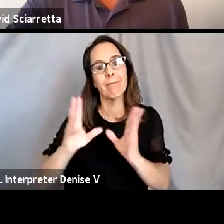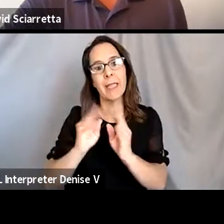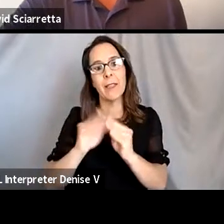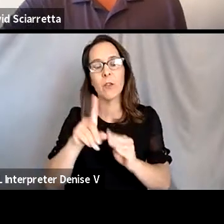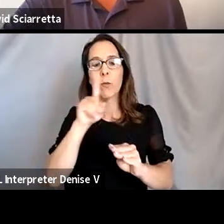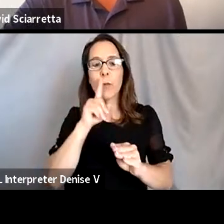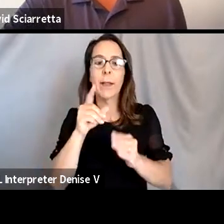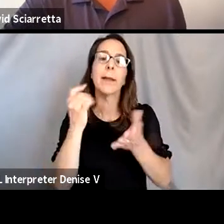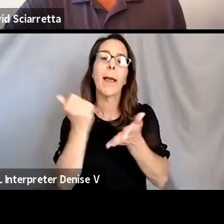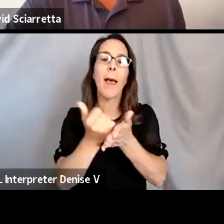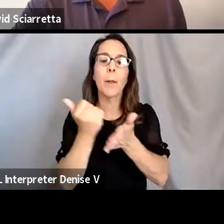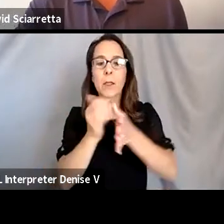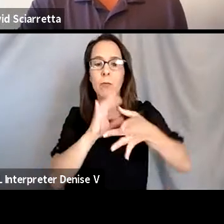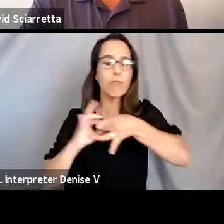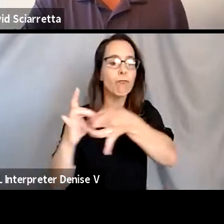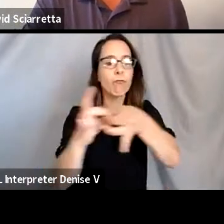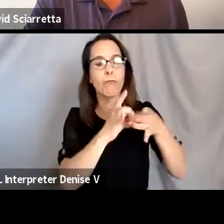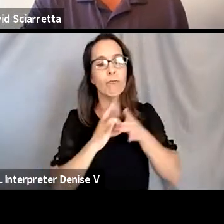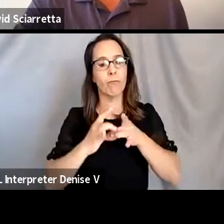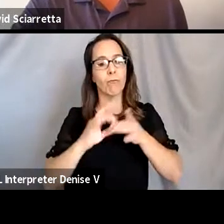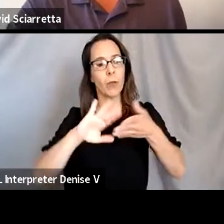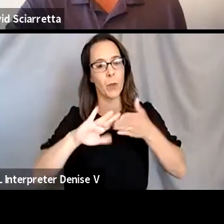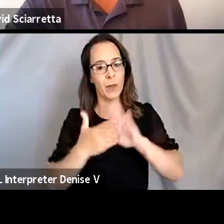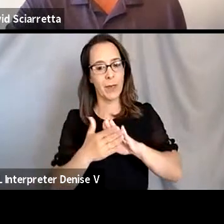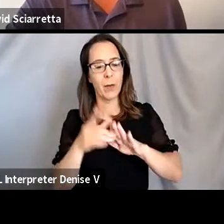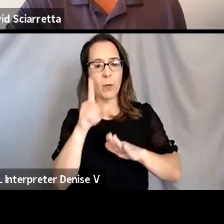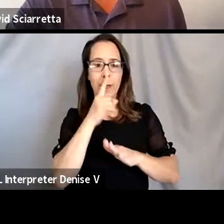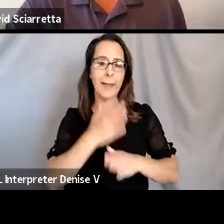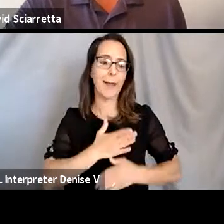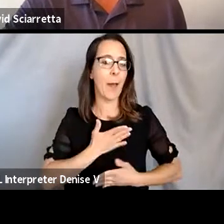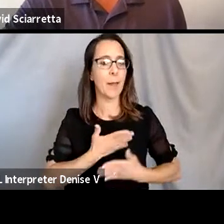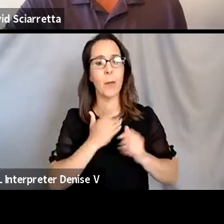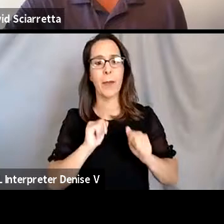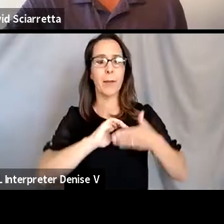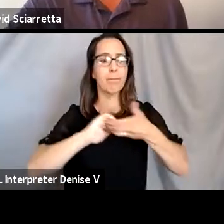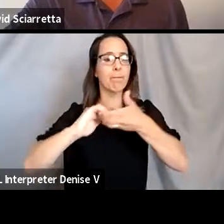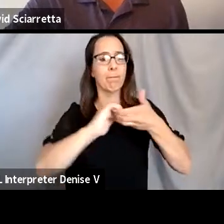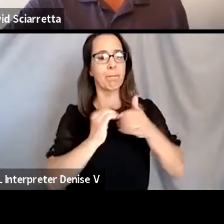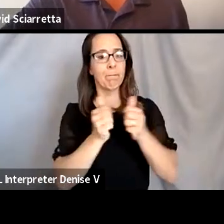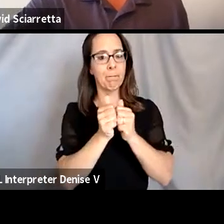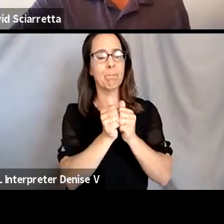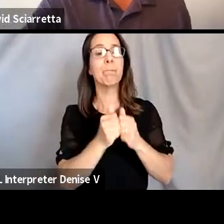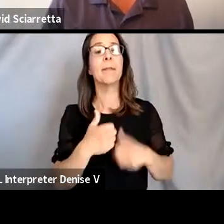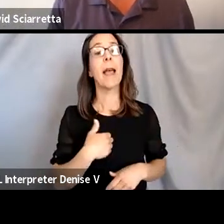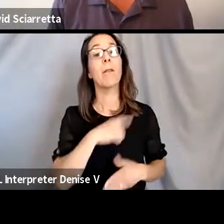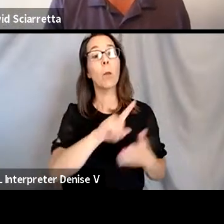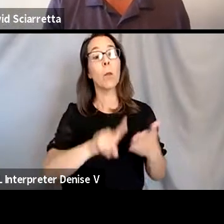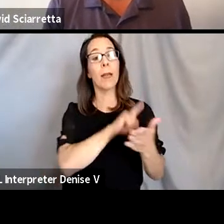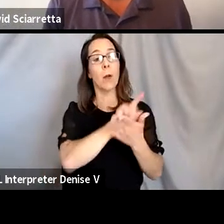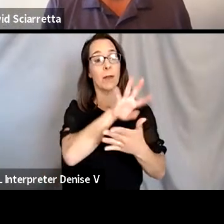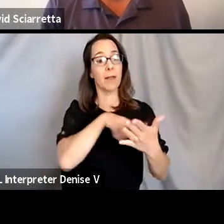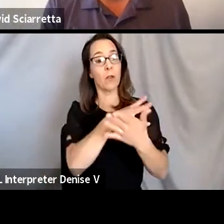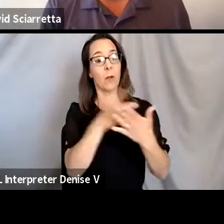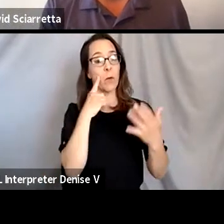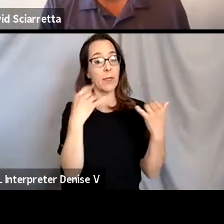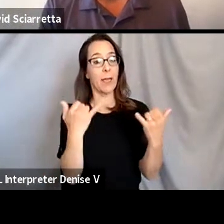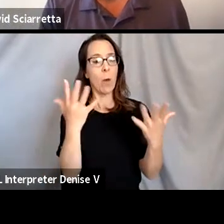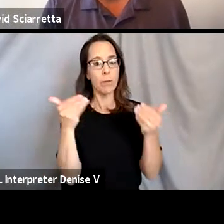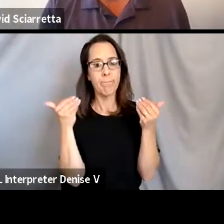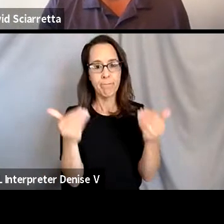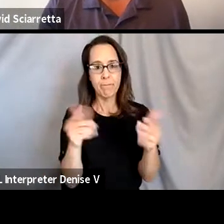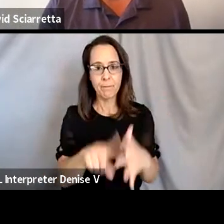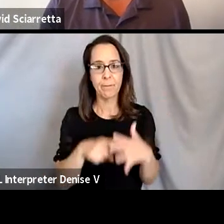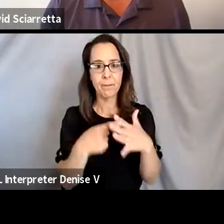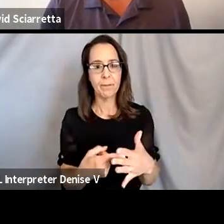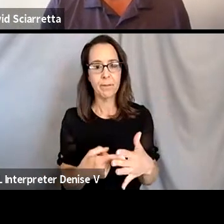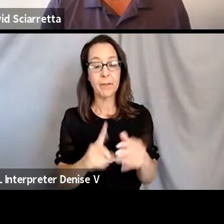community, and we're really happy that we're able to collaborate on this. We have 1 hour scheduled, so we want to get started. But before